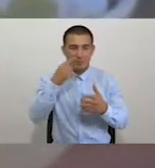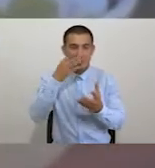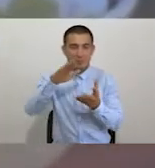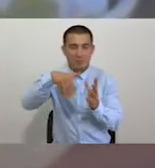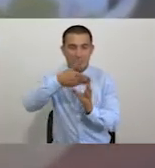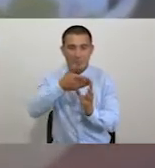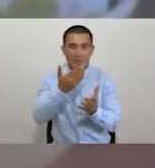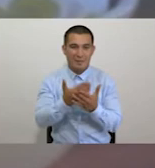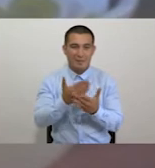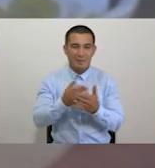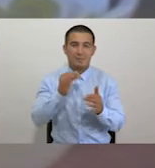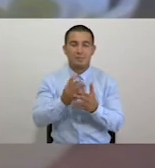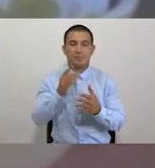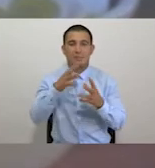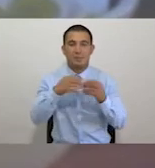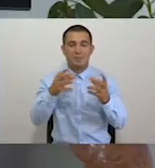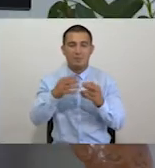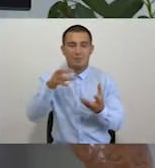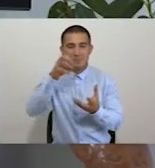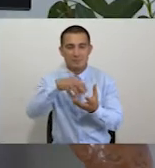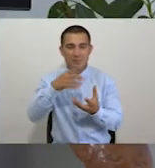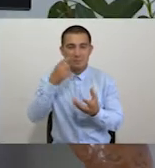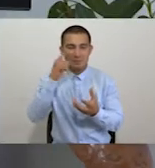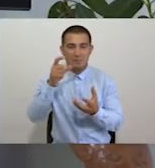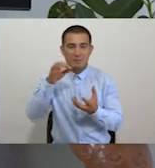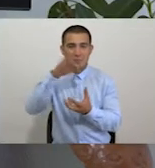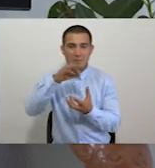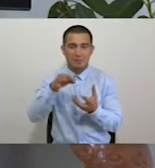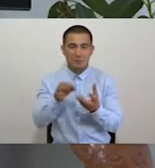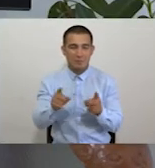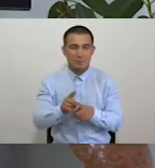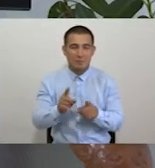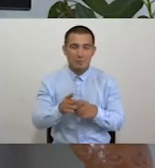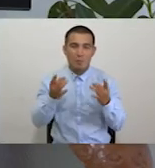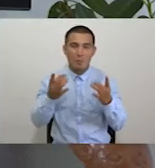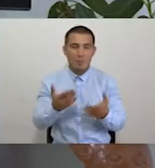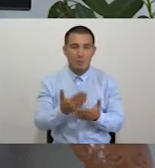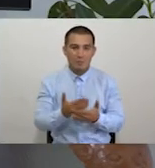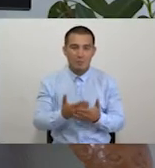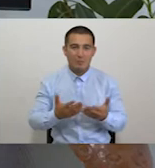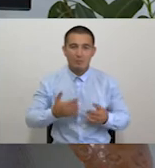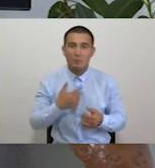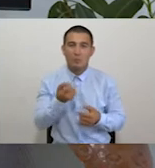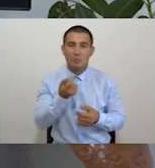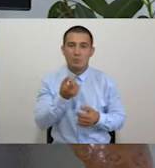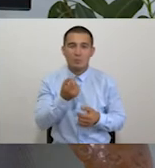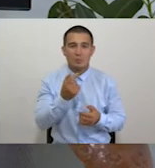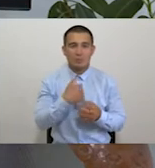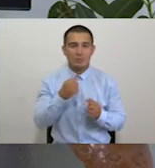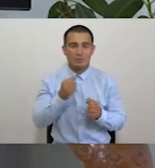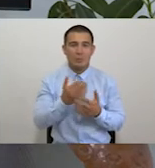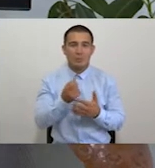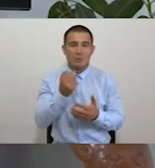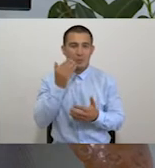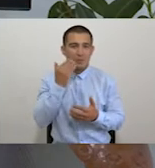chashkaga qotirsa ham, bu ham igna qadagich bo'ladi. Bu eng sodda ko'rinishi, lekin men sizlarga ozgina